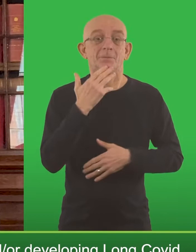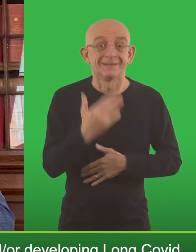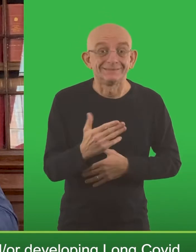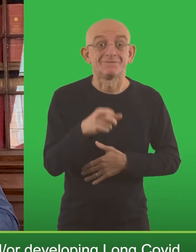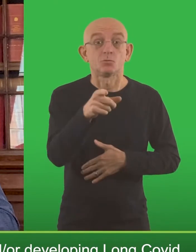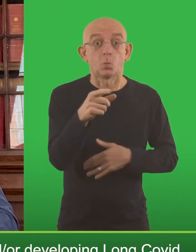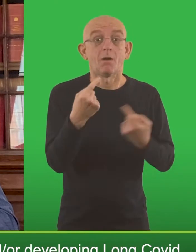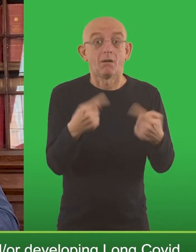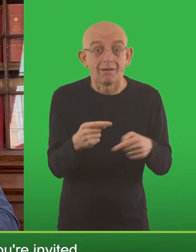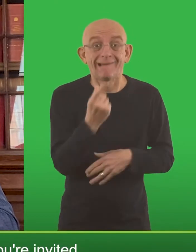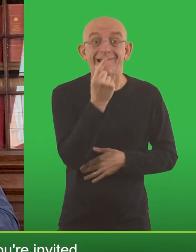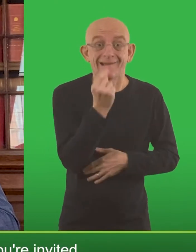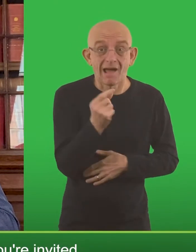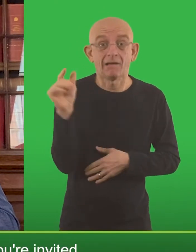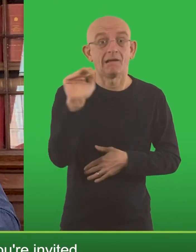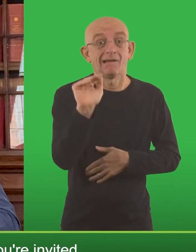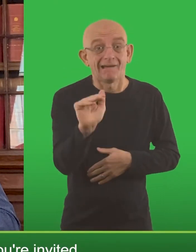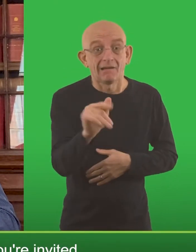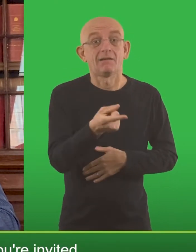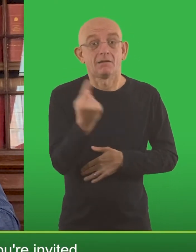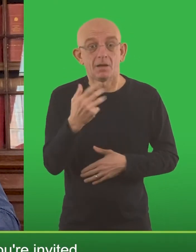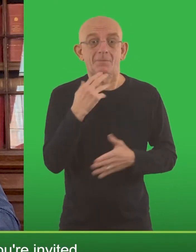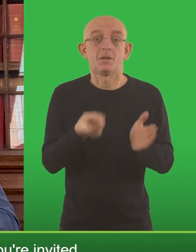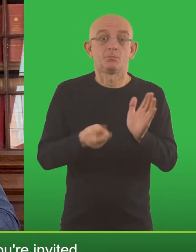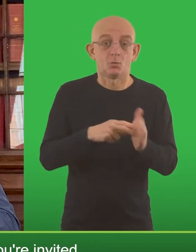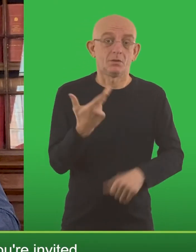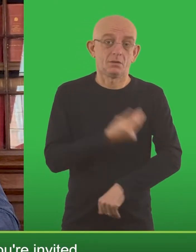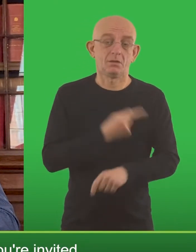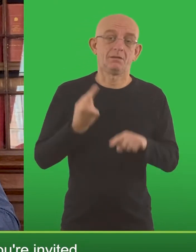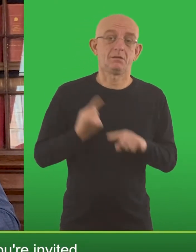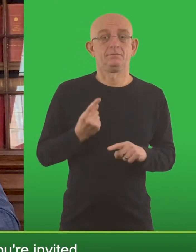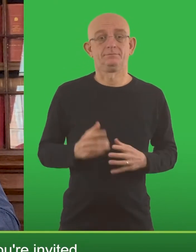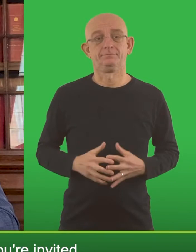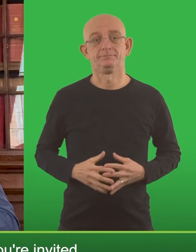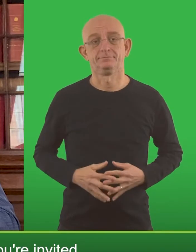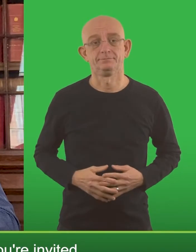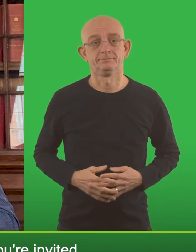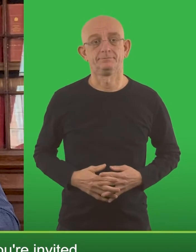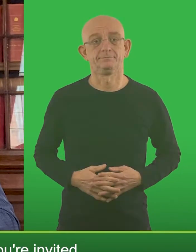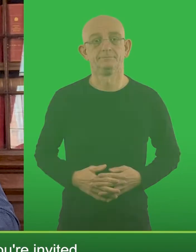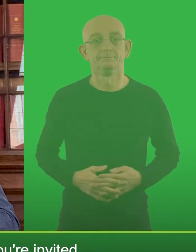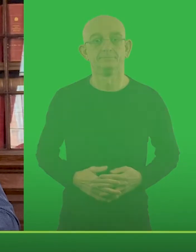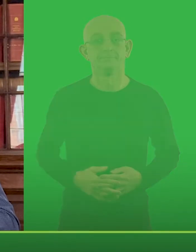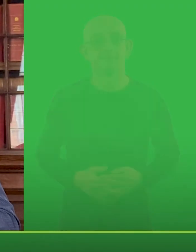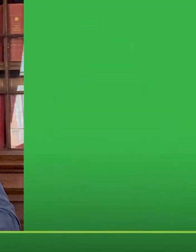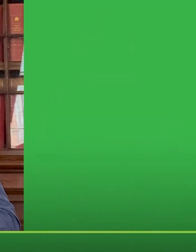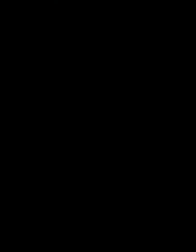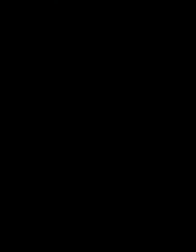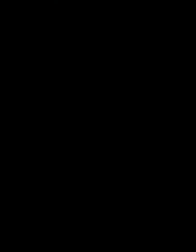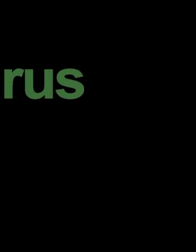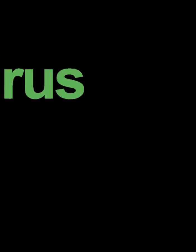us all keep Sheffield open. So please, if you're eligible and you're invited, please book and get your vaccine as soon as you can.